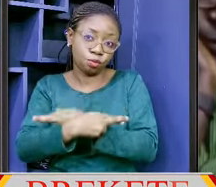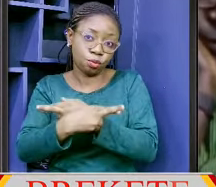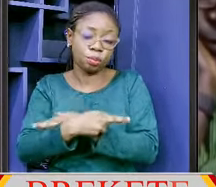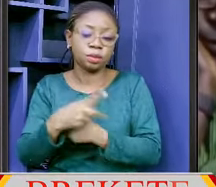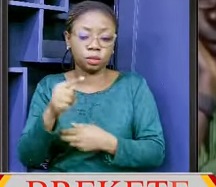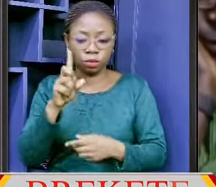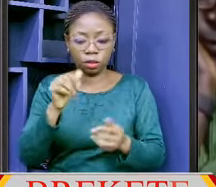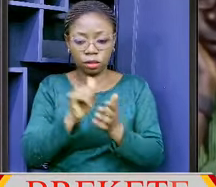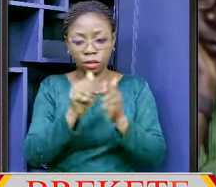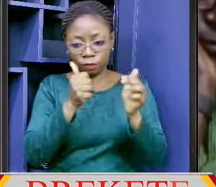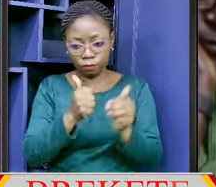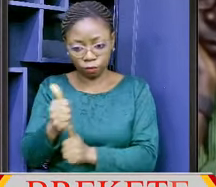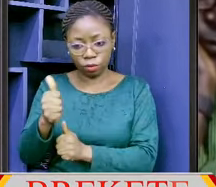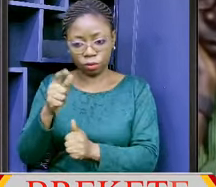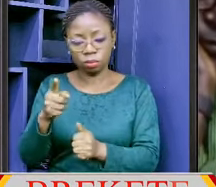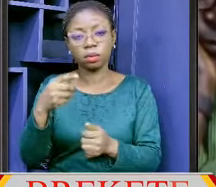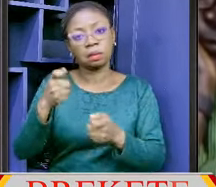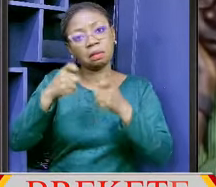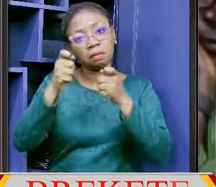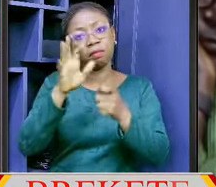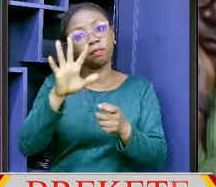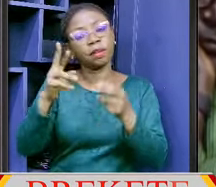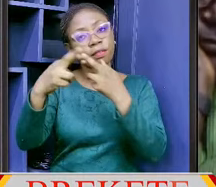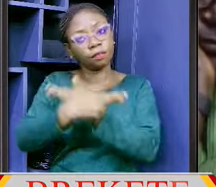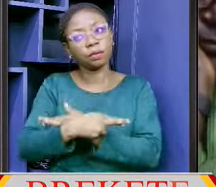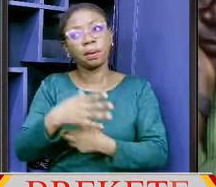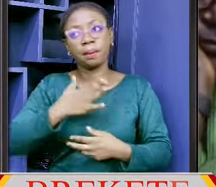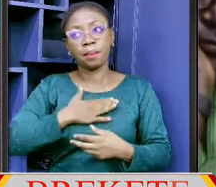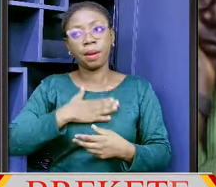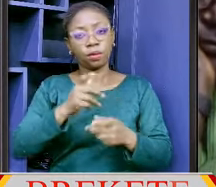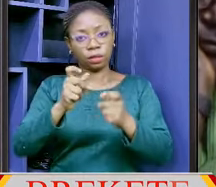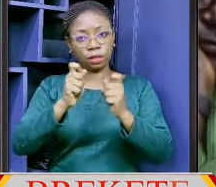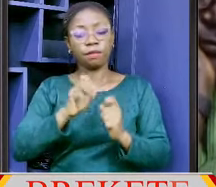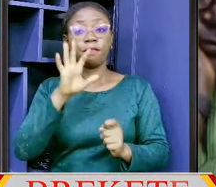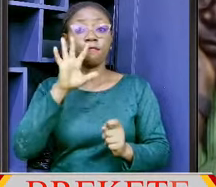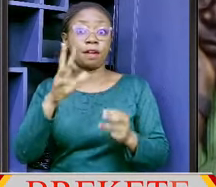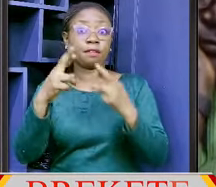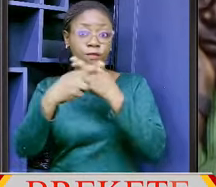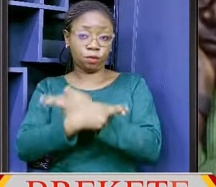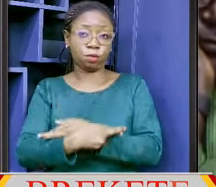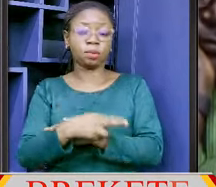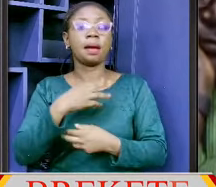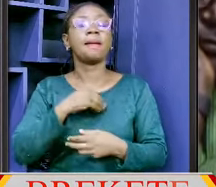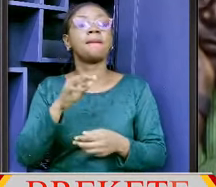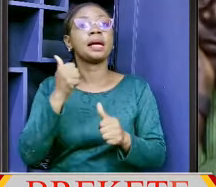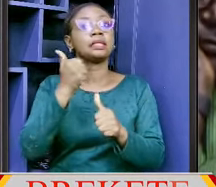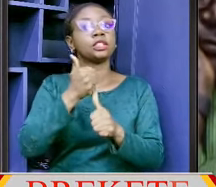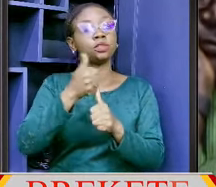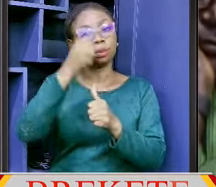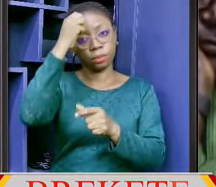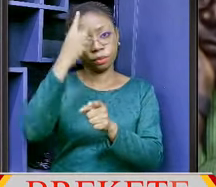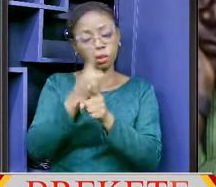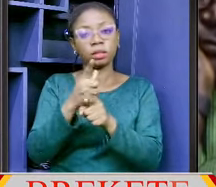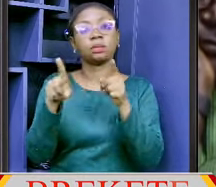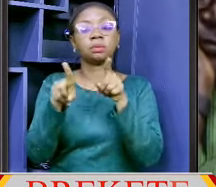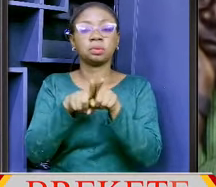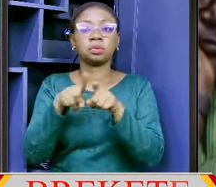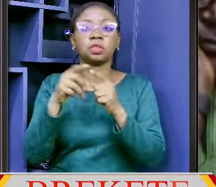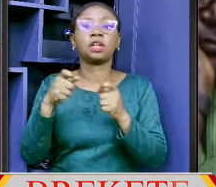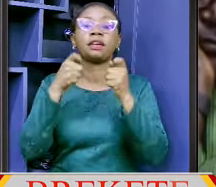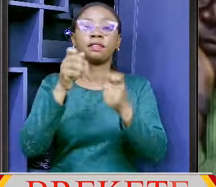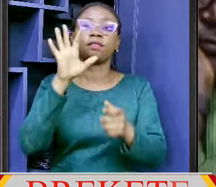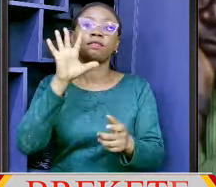The one that followed him was given 5 rooms. Myself, I was given 5 rooms. Then my senior brother was also given